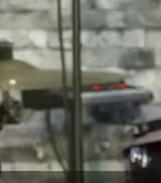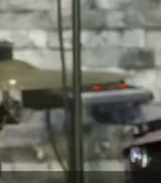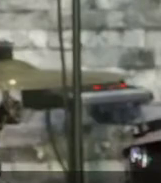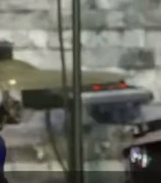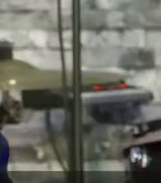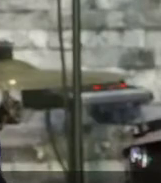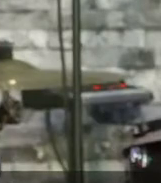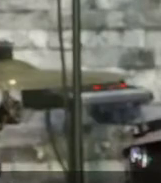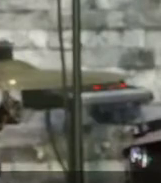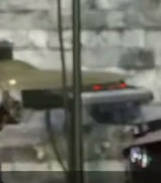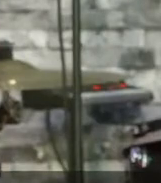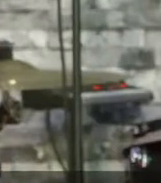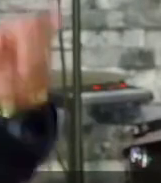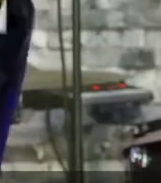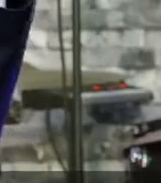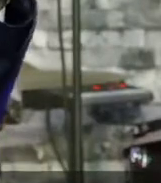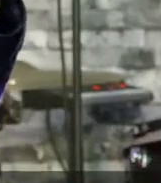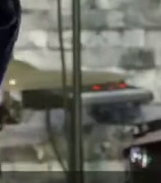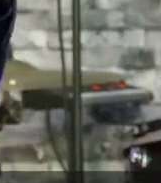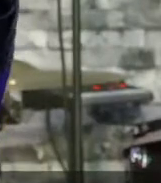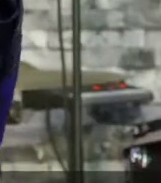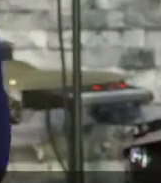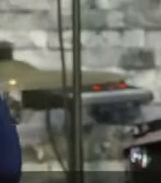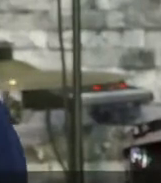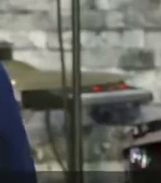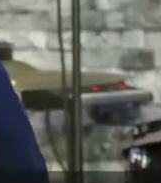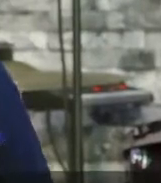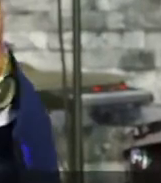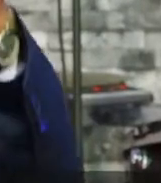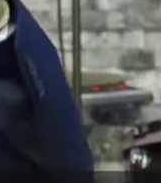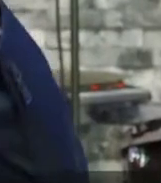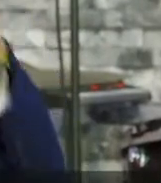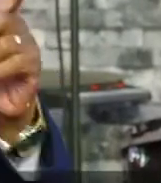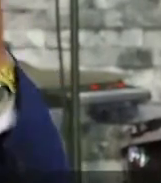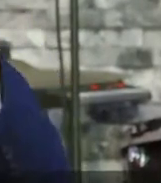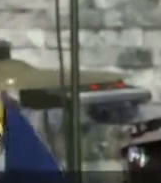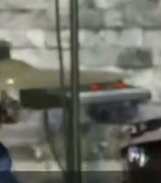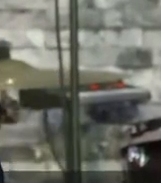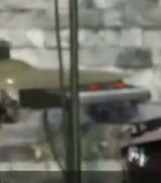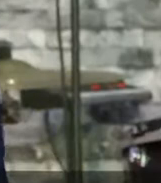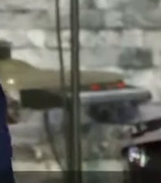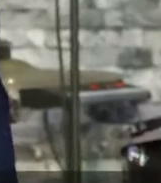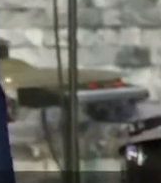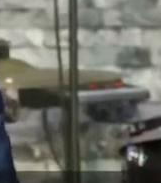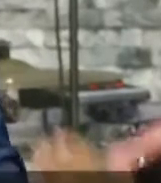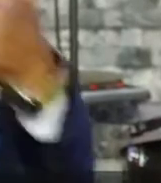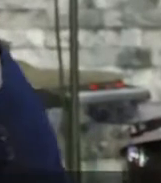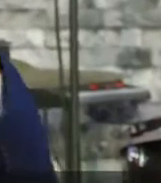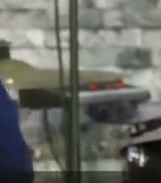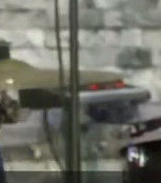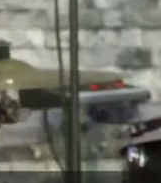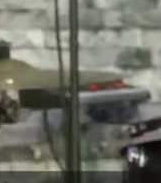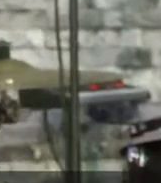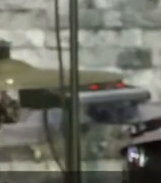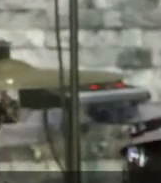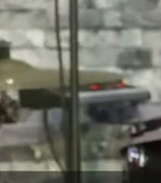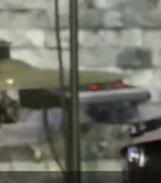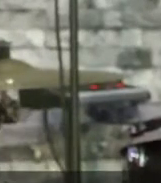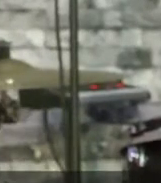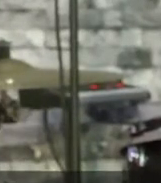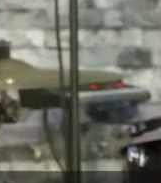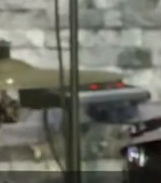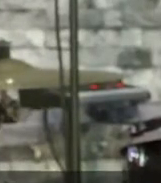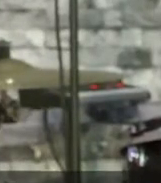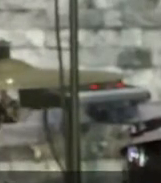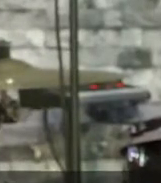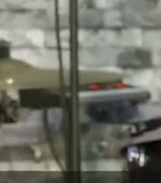priests and the people transgressed more and more according to all the abomination of the nations and defiled the house of the Lord,